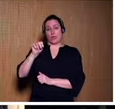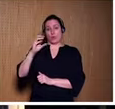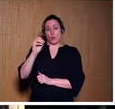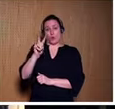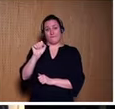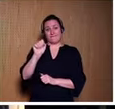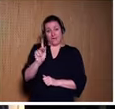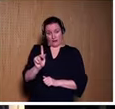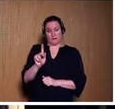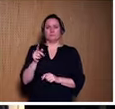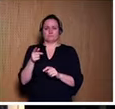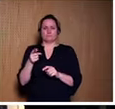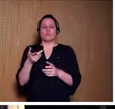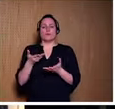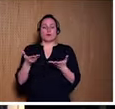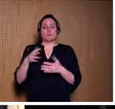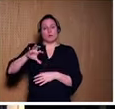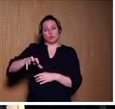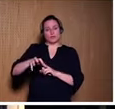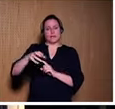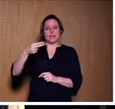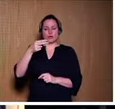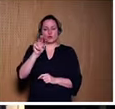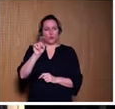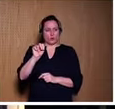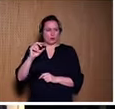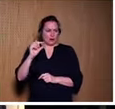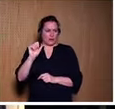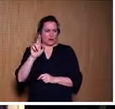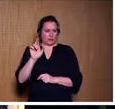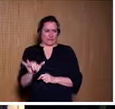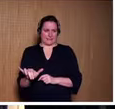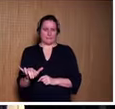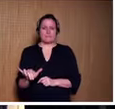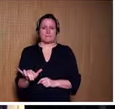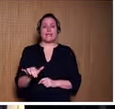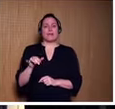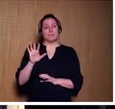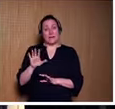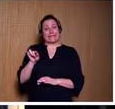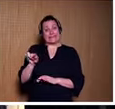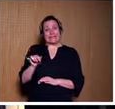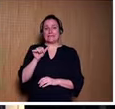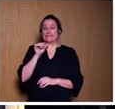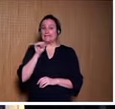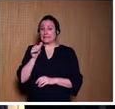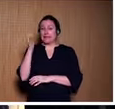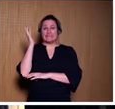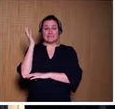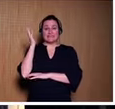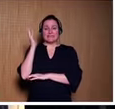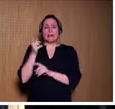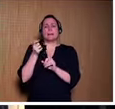of Hungary. I think many people figured out that there was something a bit off with what she was saying, a little bit.